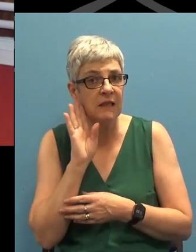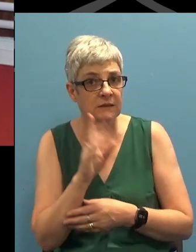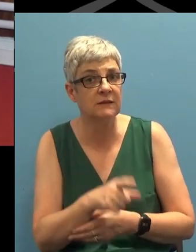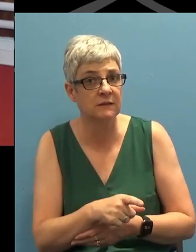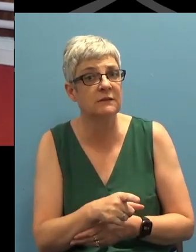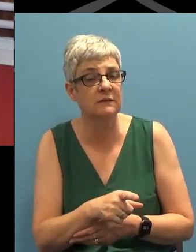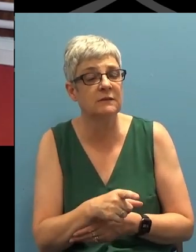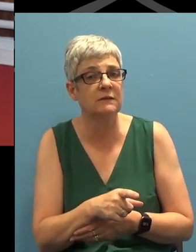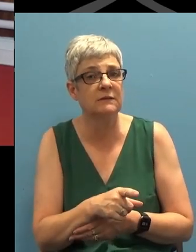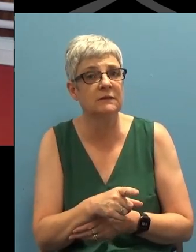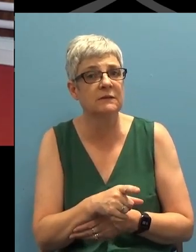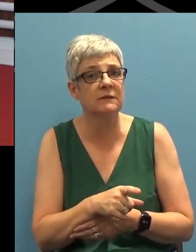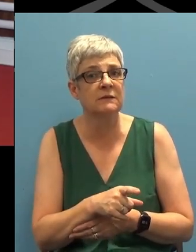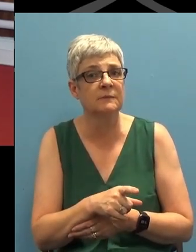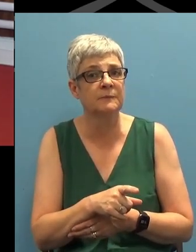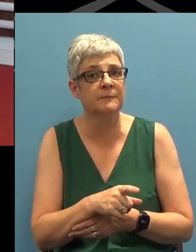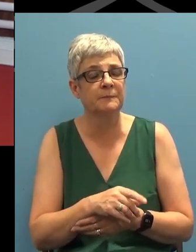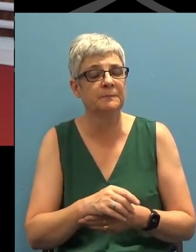him."